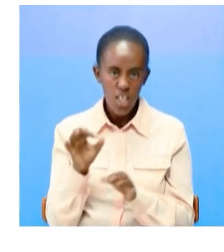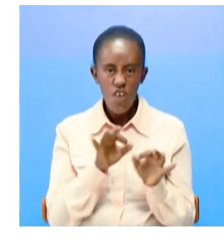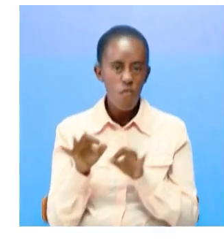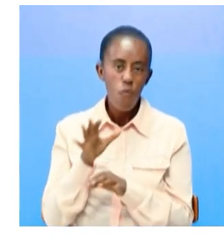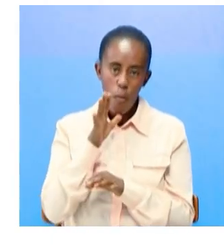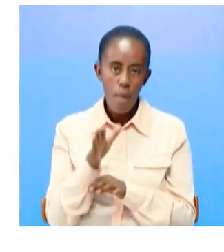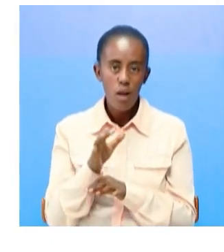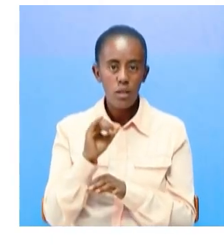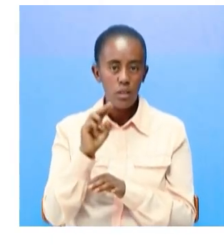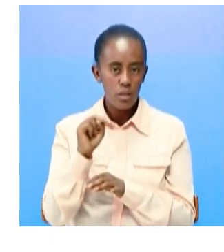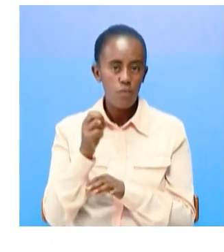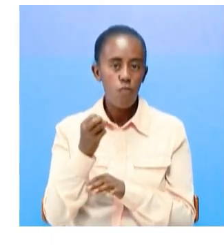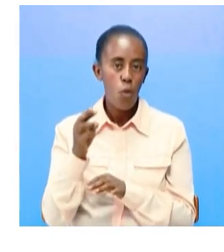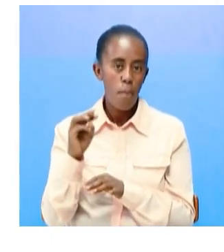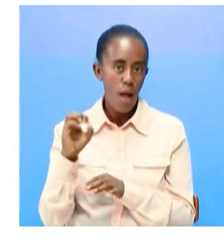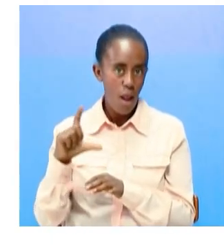informal ways.